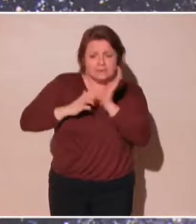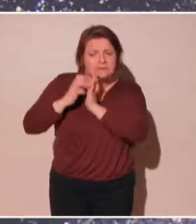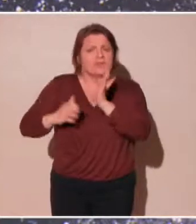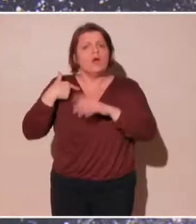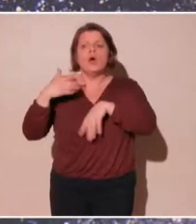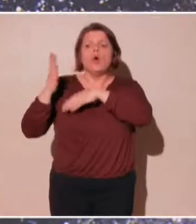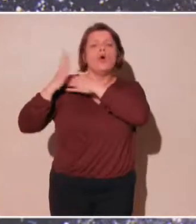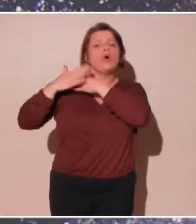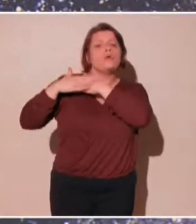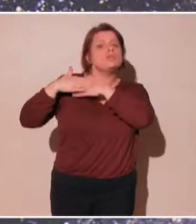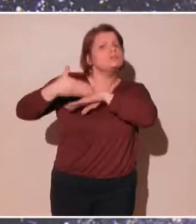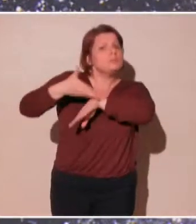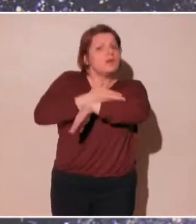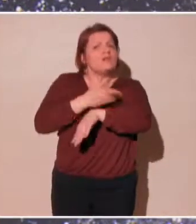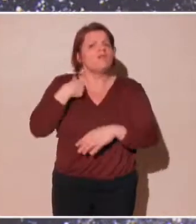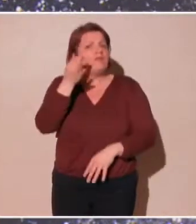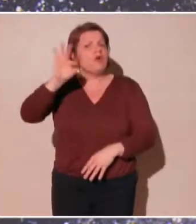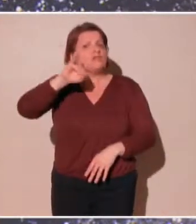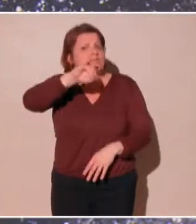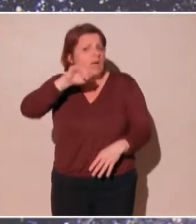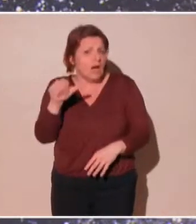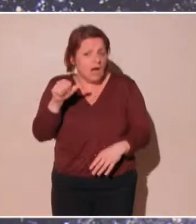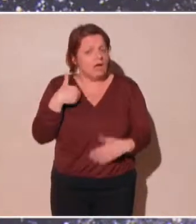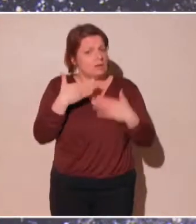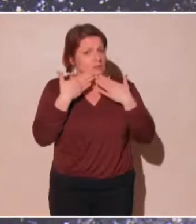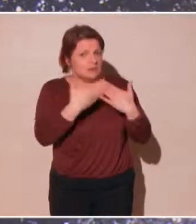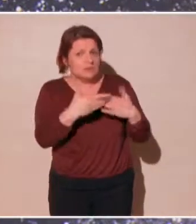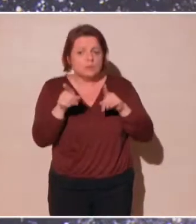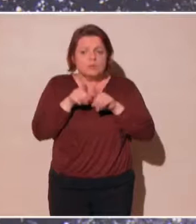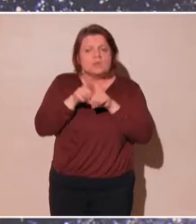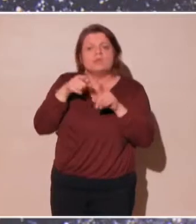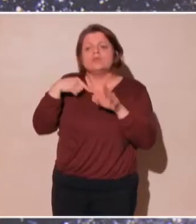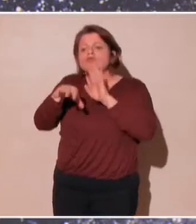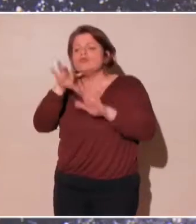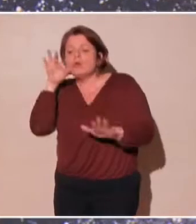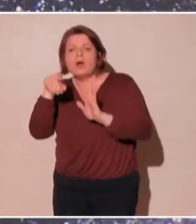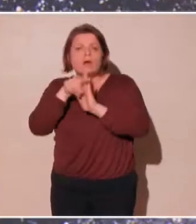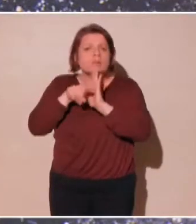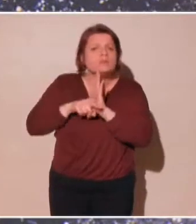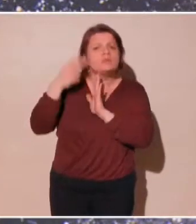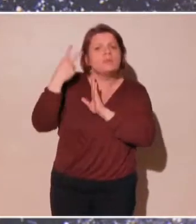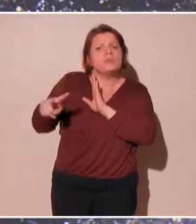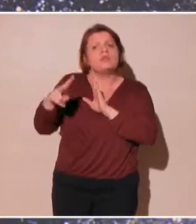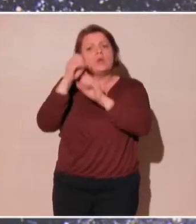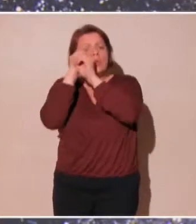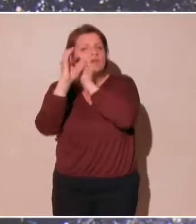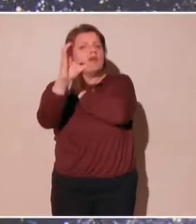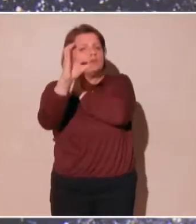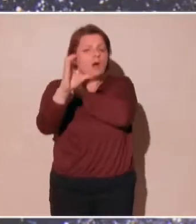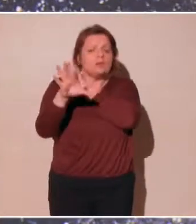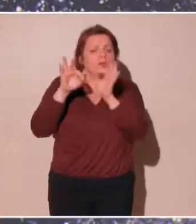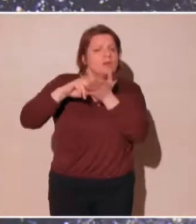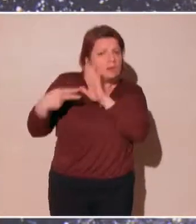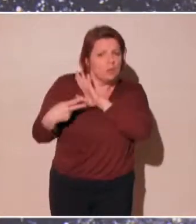had discussions with France II, with also with the CNIL,